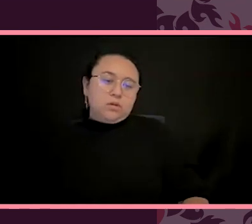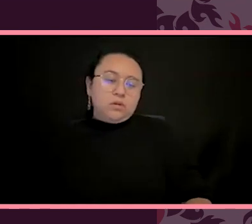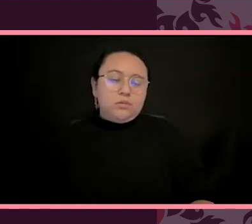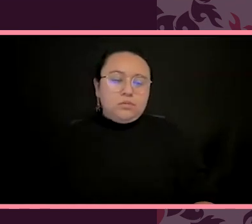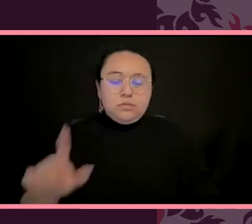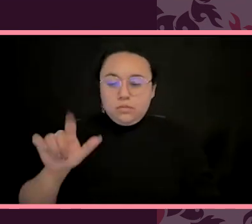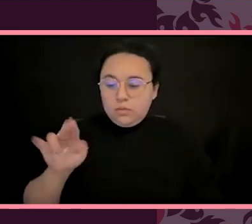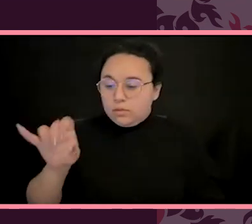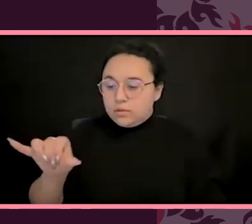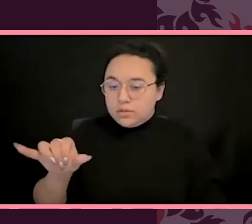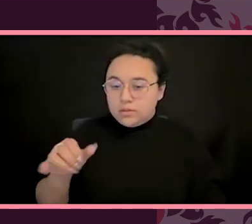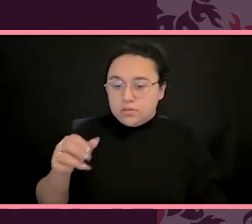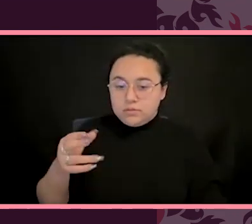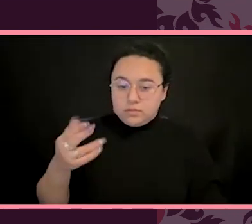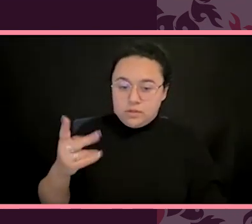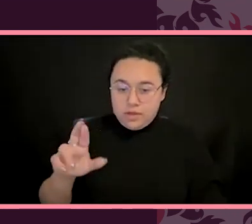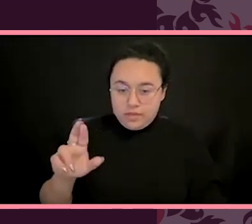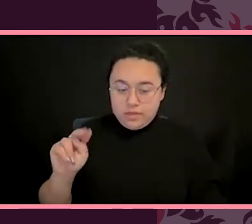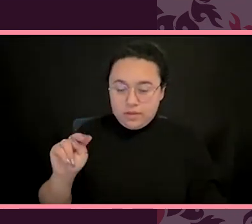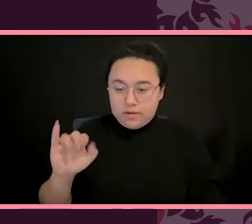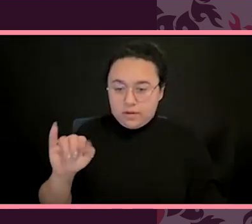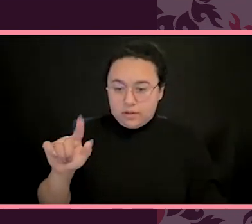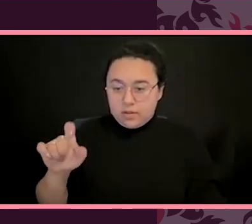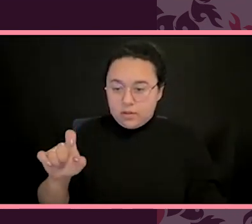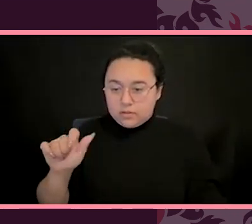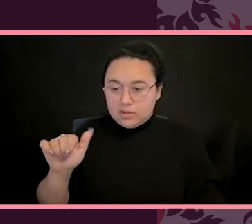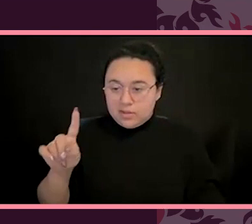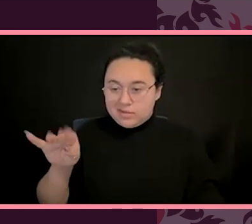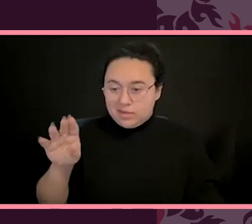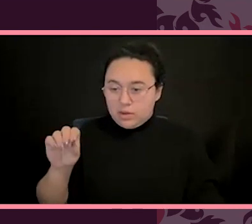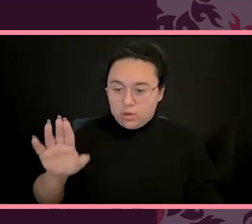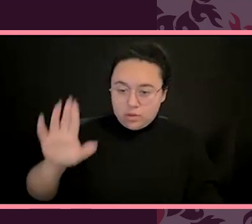I want to invite Heather Nicole Saladino to open their mic.